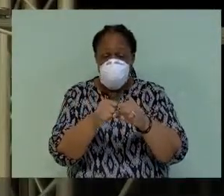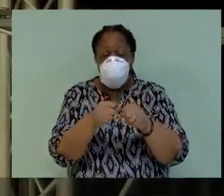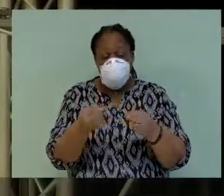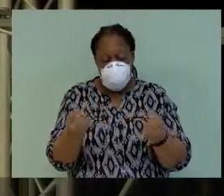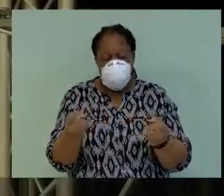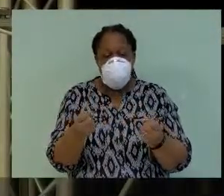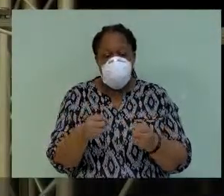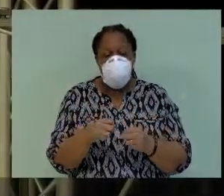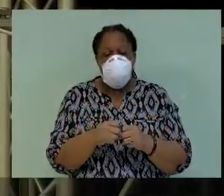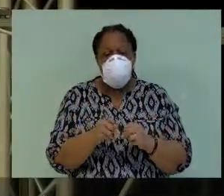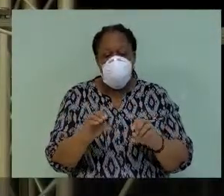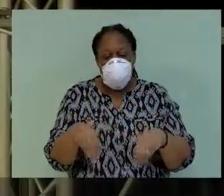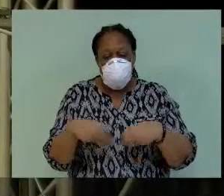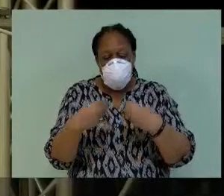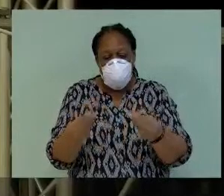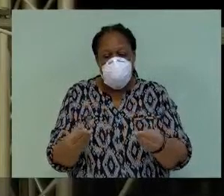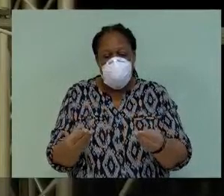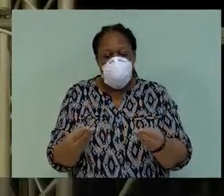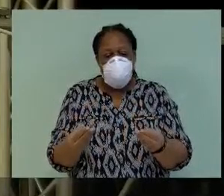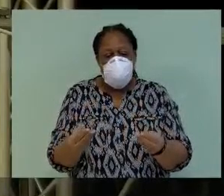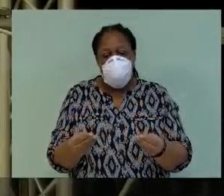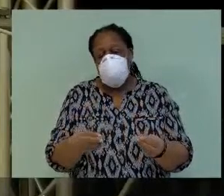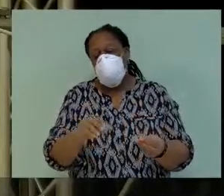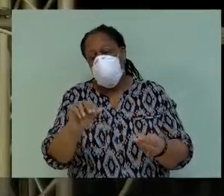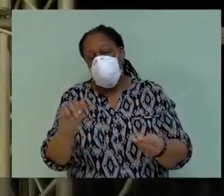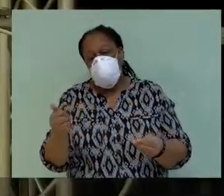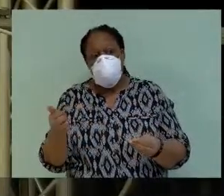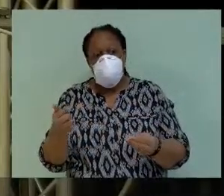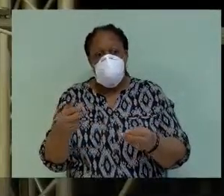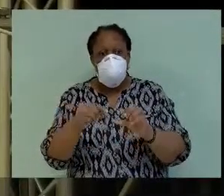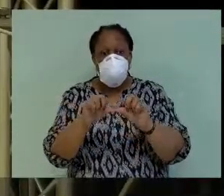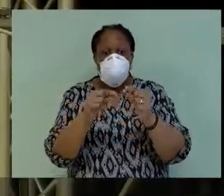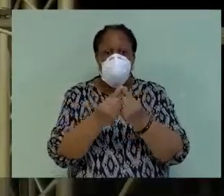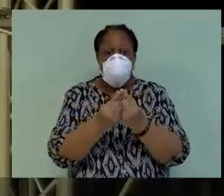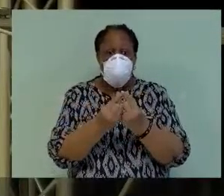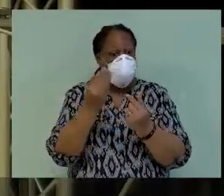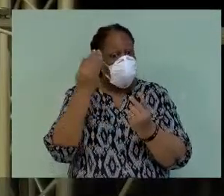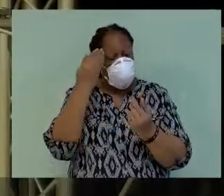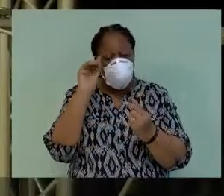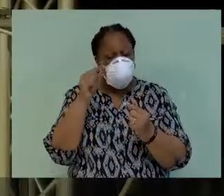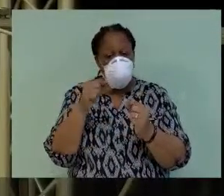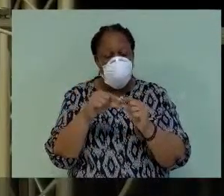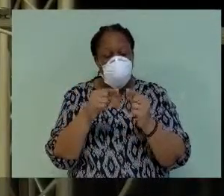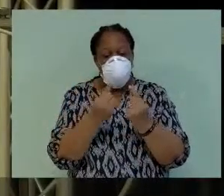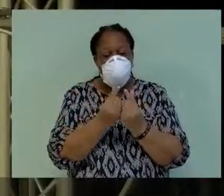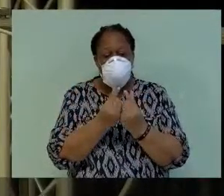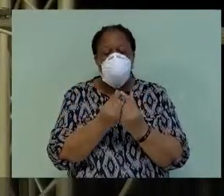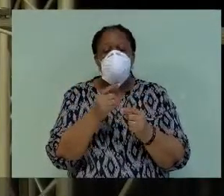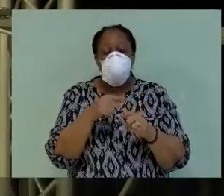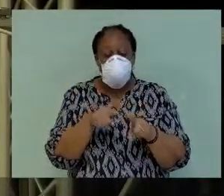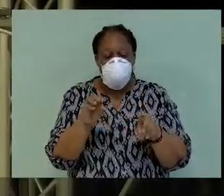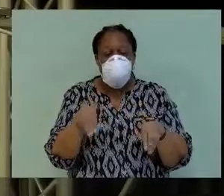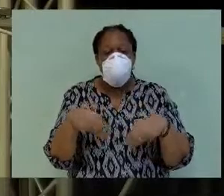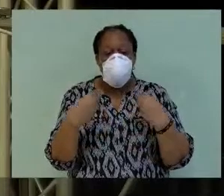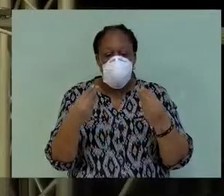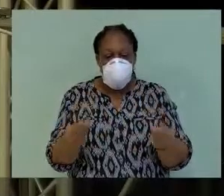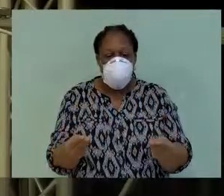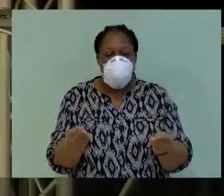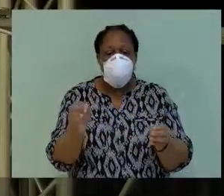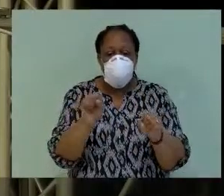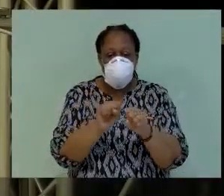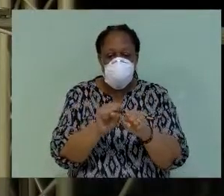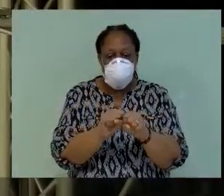were given by a charitable foundation. And in short order, the Ministry of Sports will be